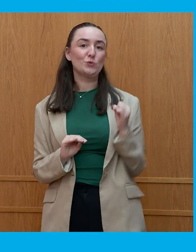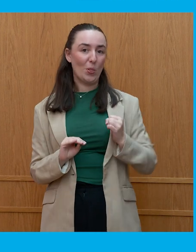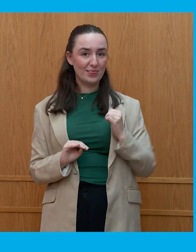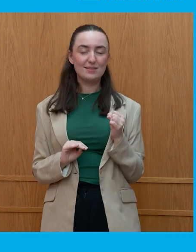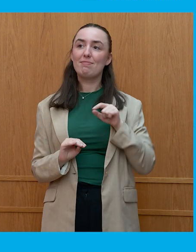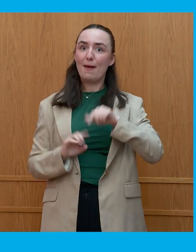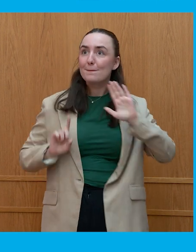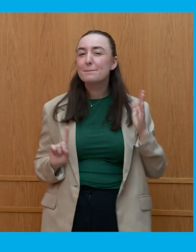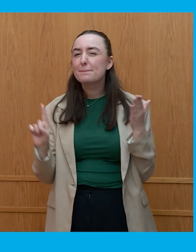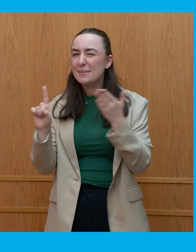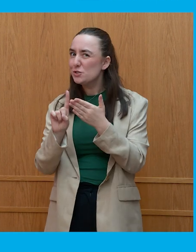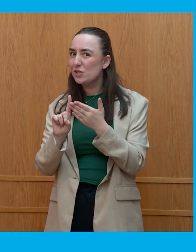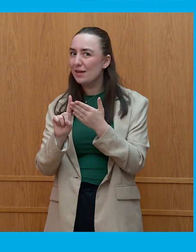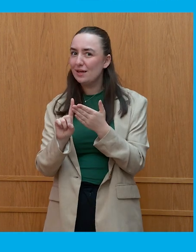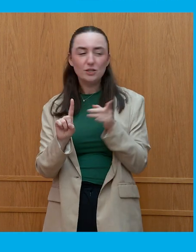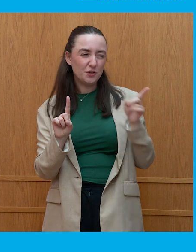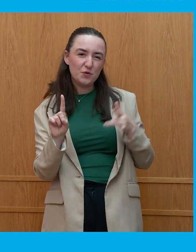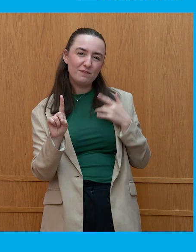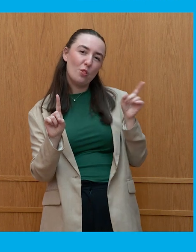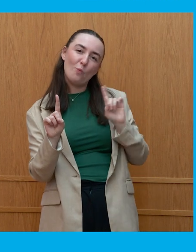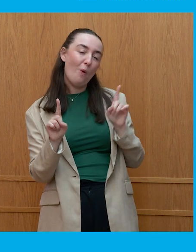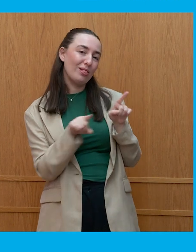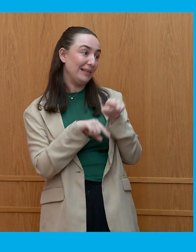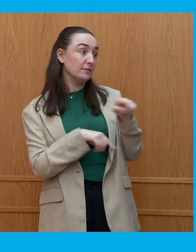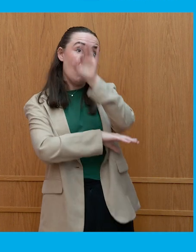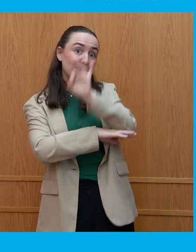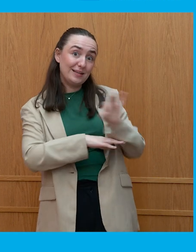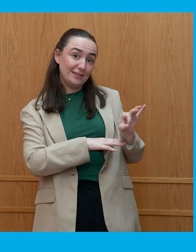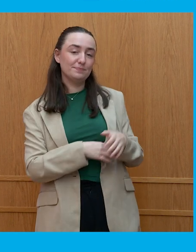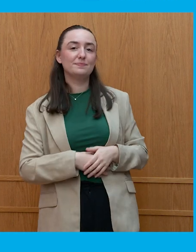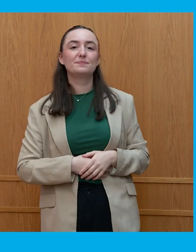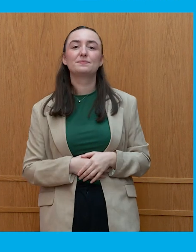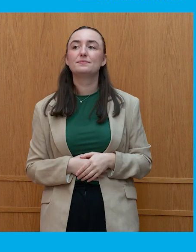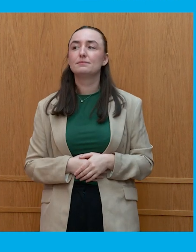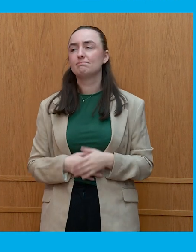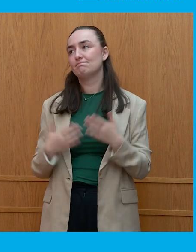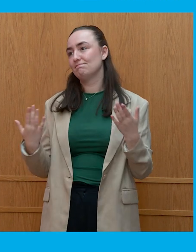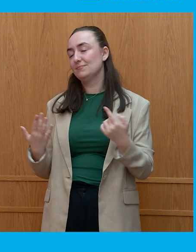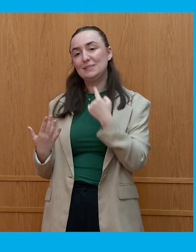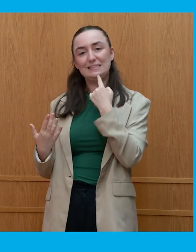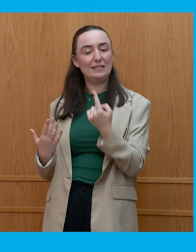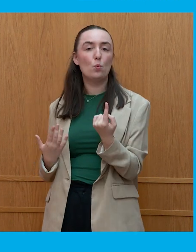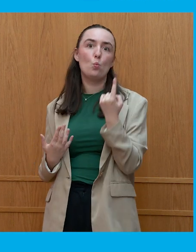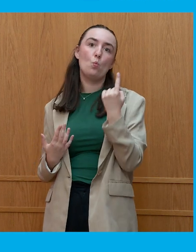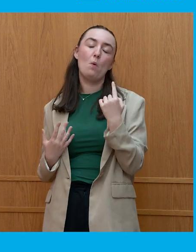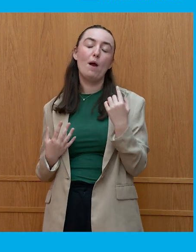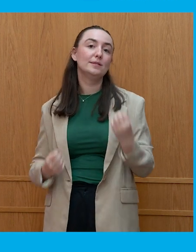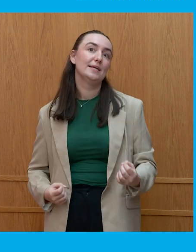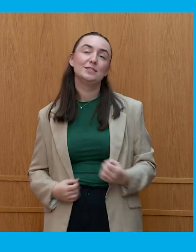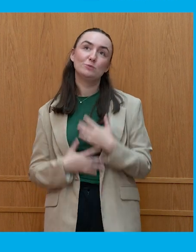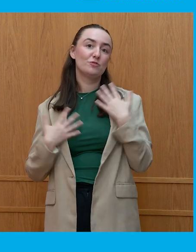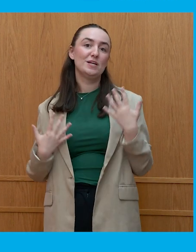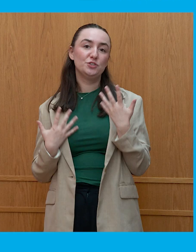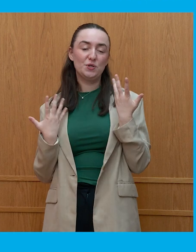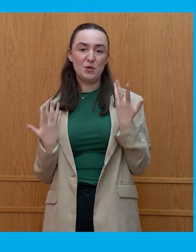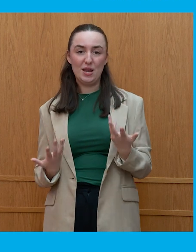that mission, shall we call it that, as an architect. Well, let's say one of the inspiration now, if we go on